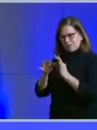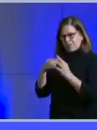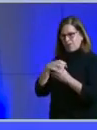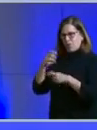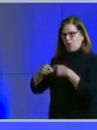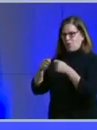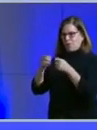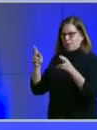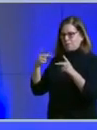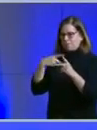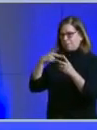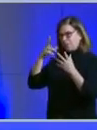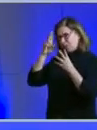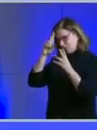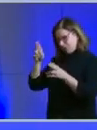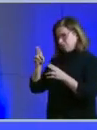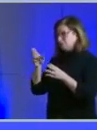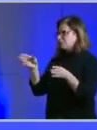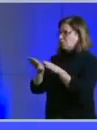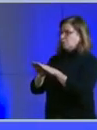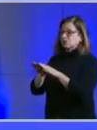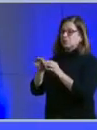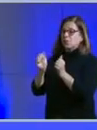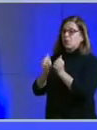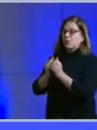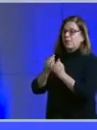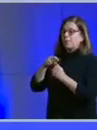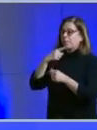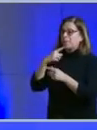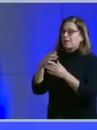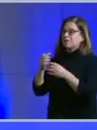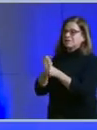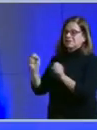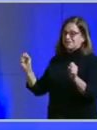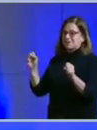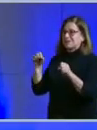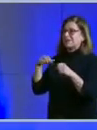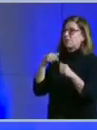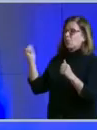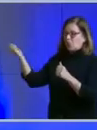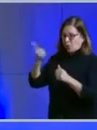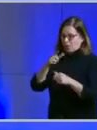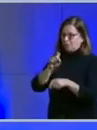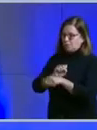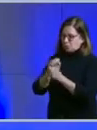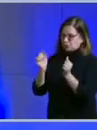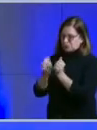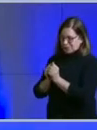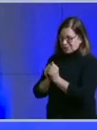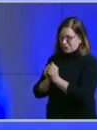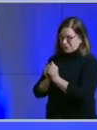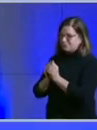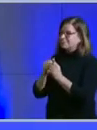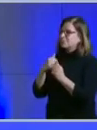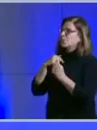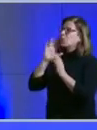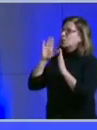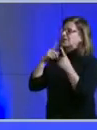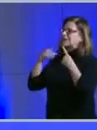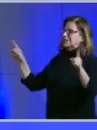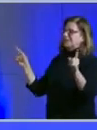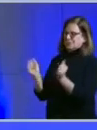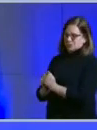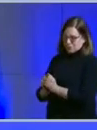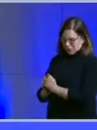safety is that we need the community to work with us to be successful. And so I understand that, you know, twice the number